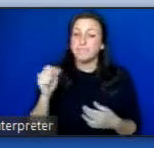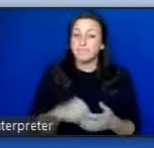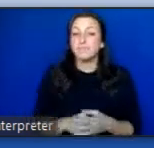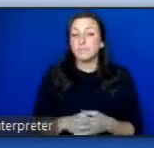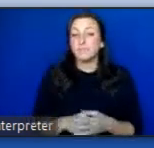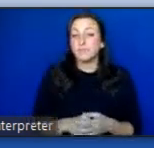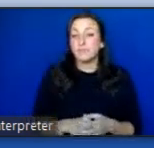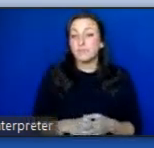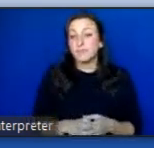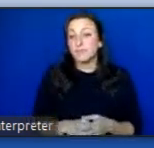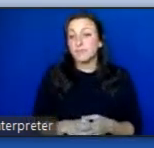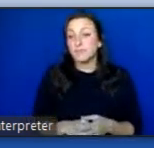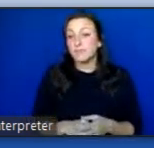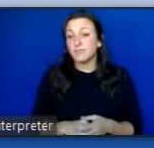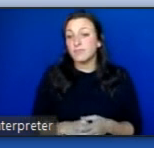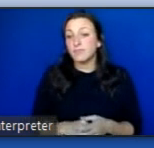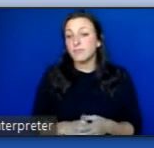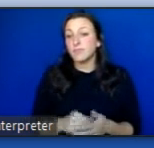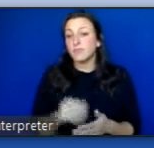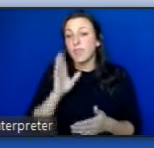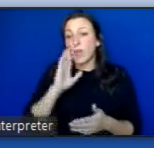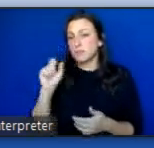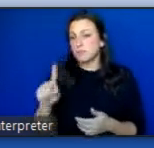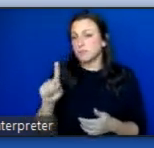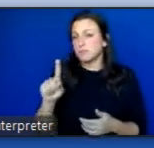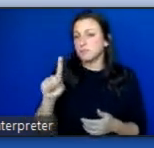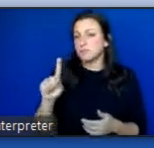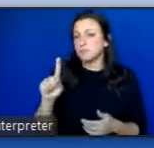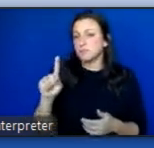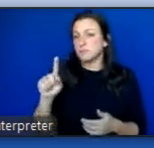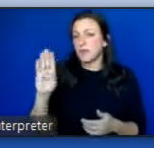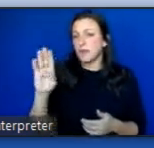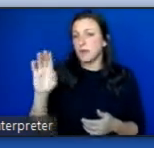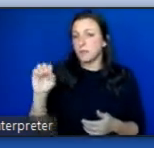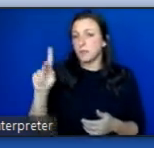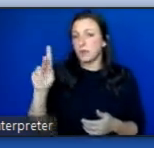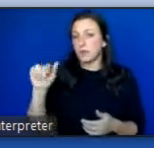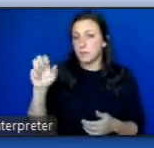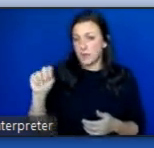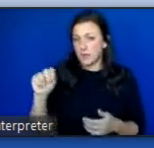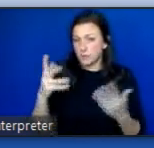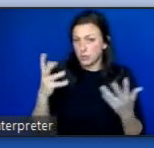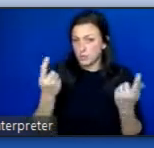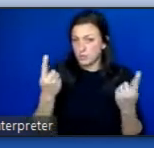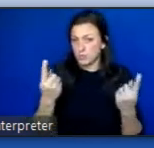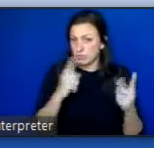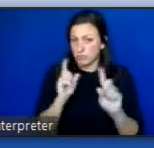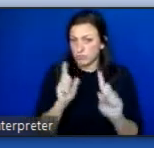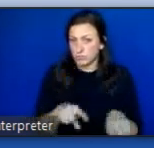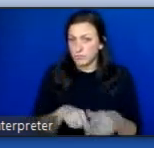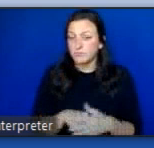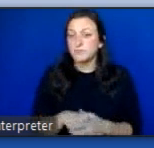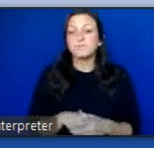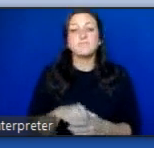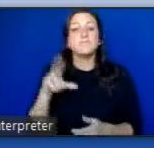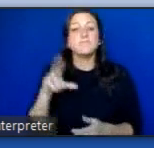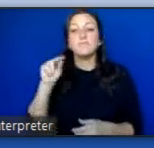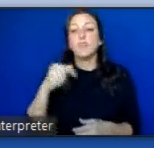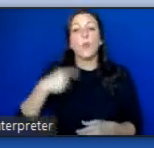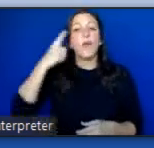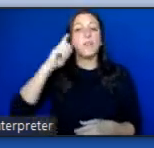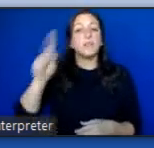with Incident Commander Bookman to see if he wants to add anything to that. No, Dr. France, I think the only thing I